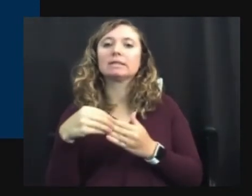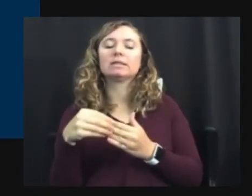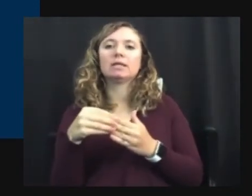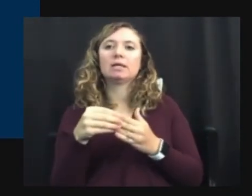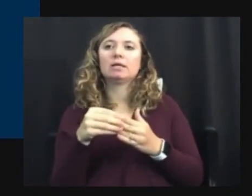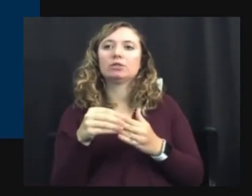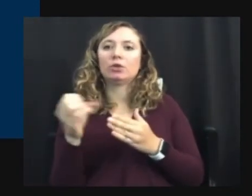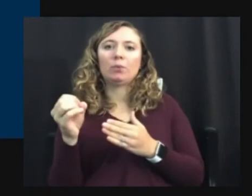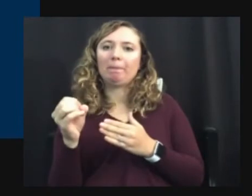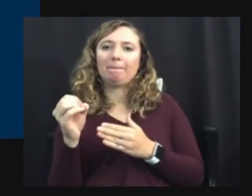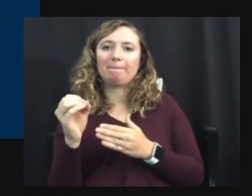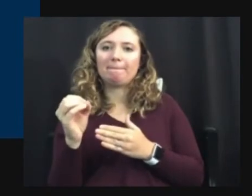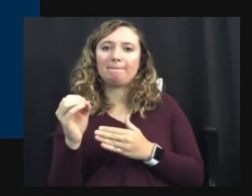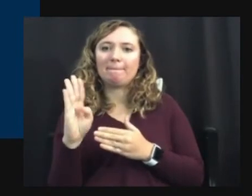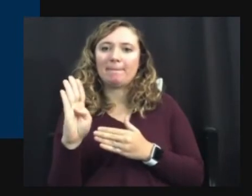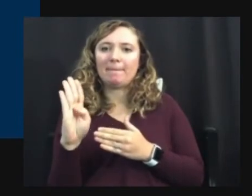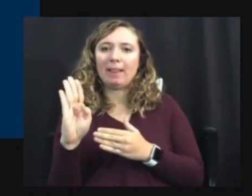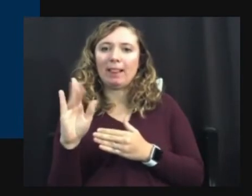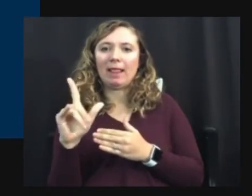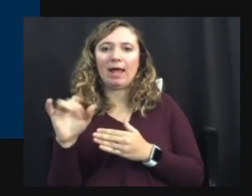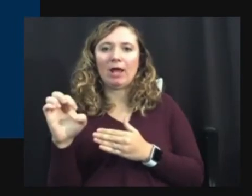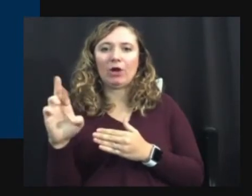their bladders might overfill